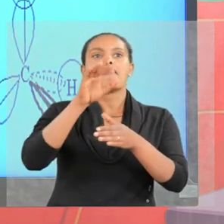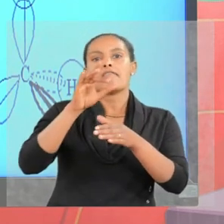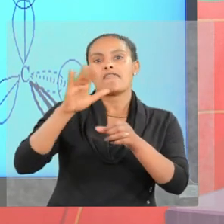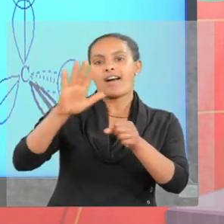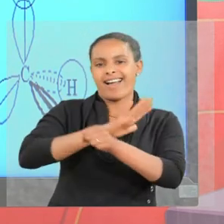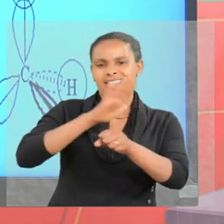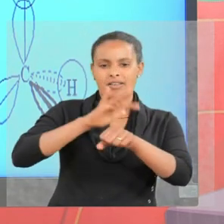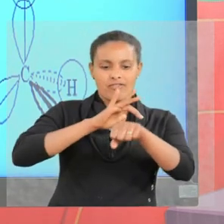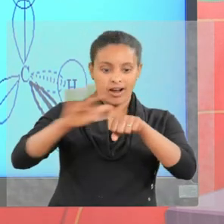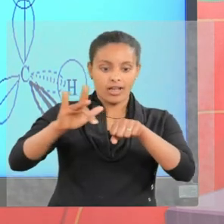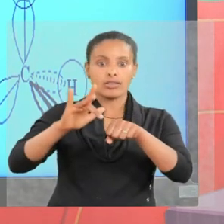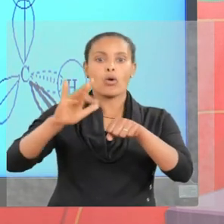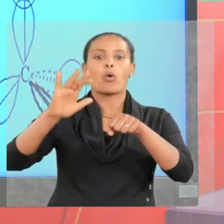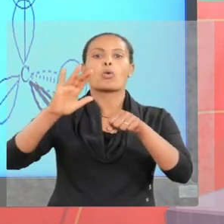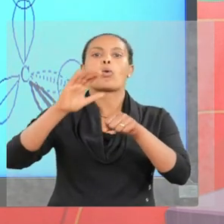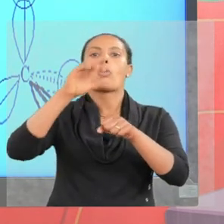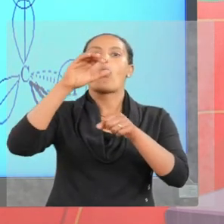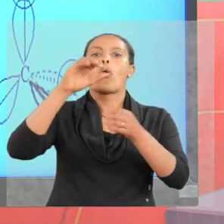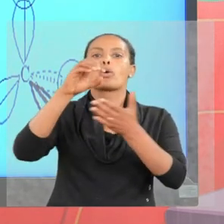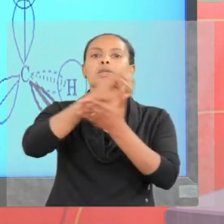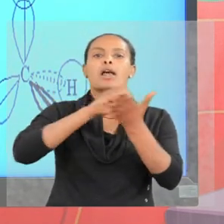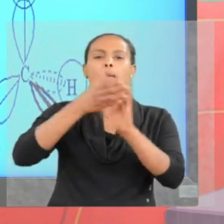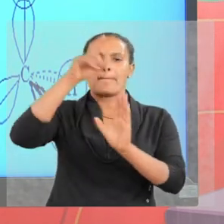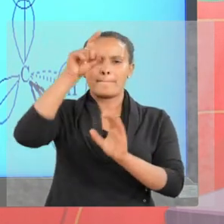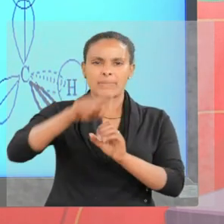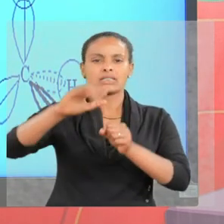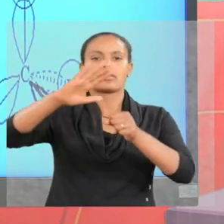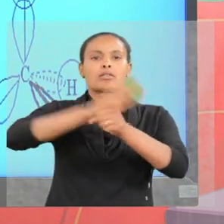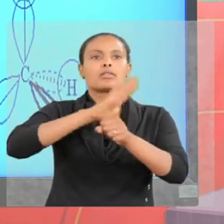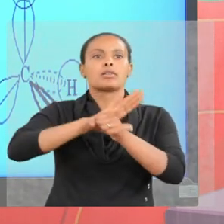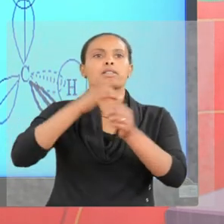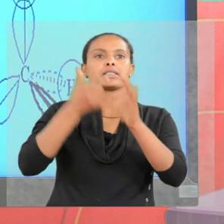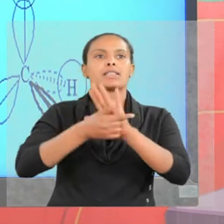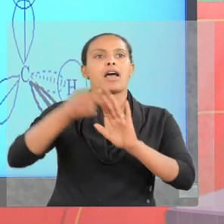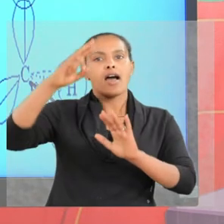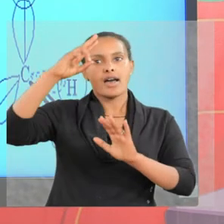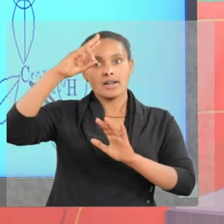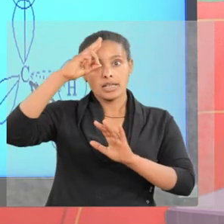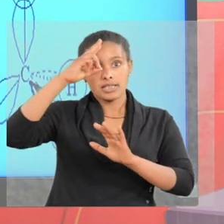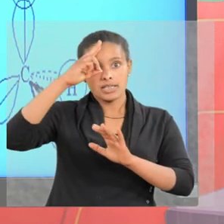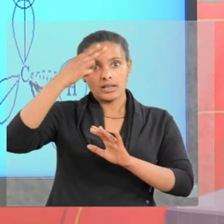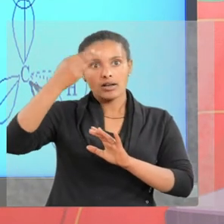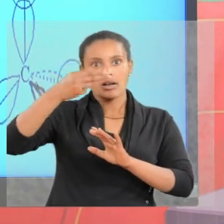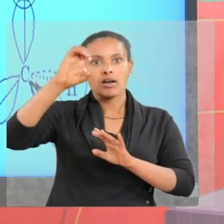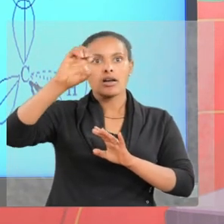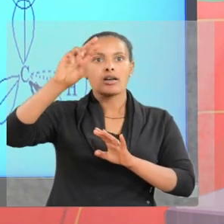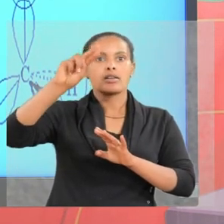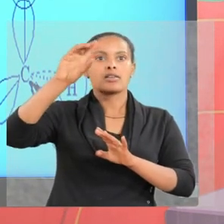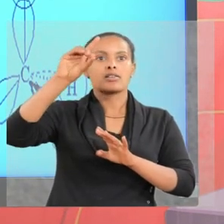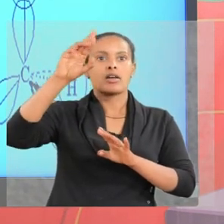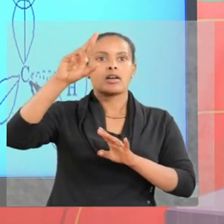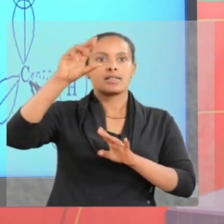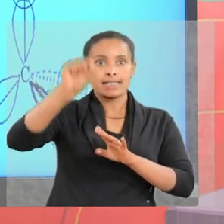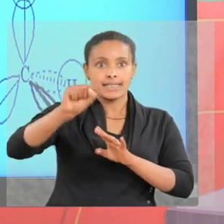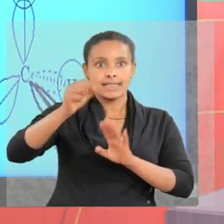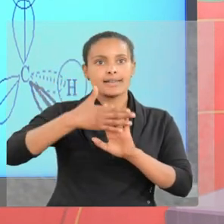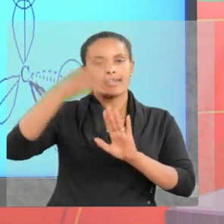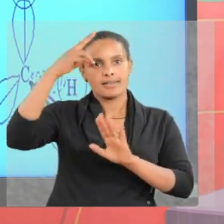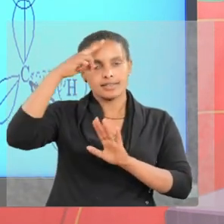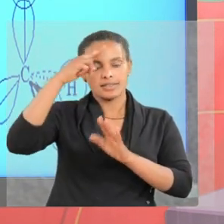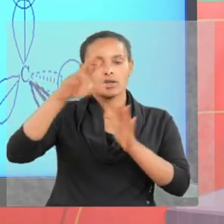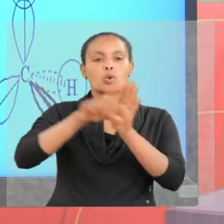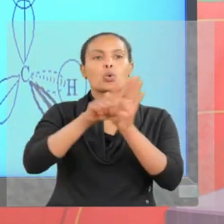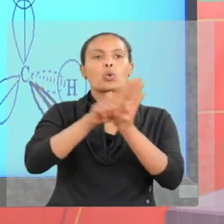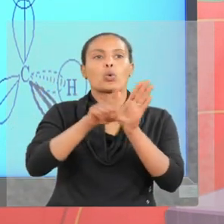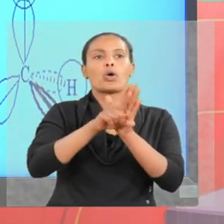orbital must be occupied with electron. This is Hund's rule. Excited state electronic